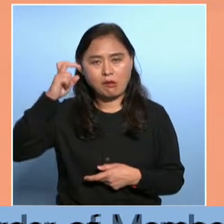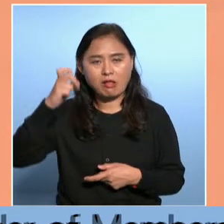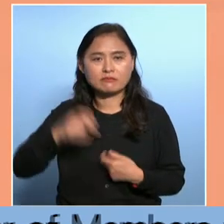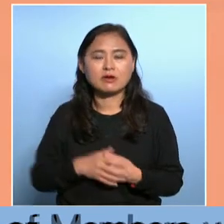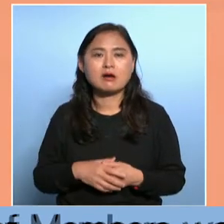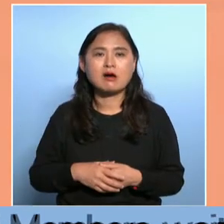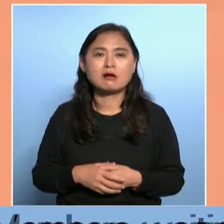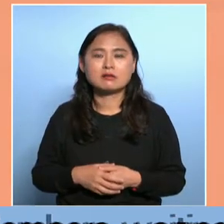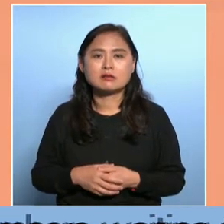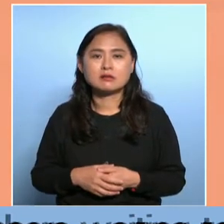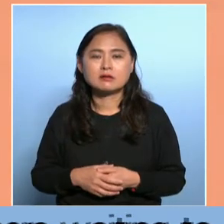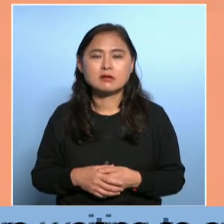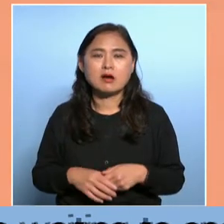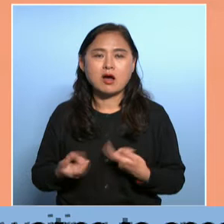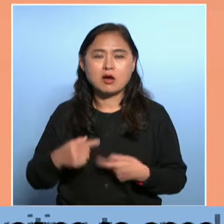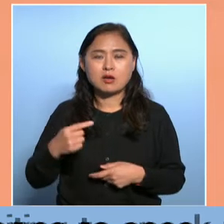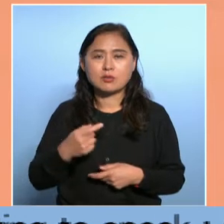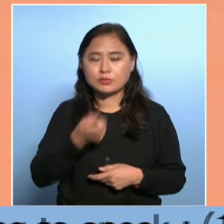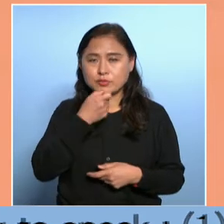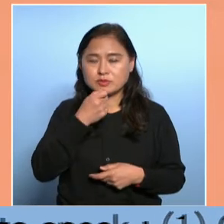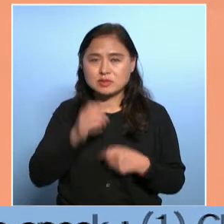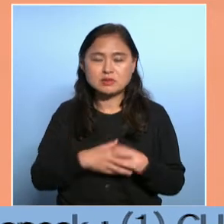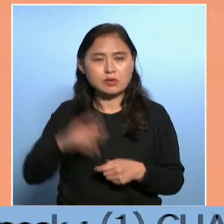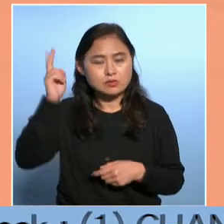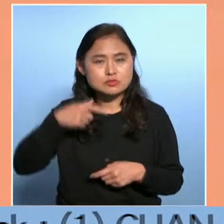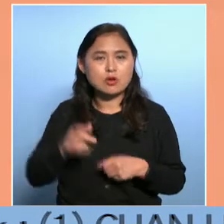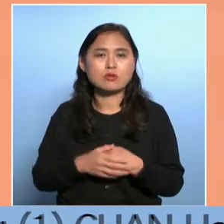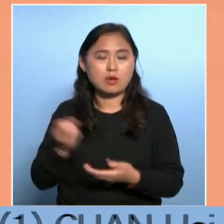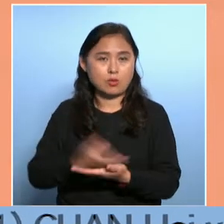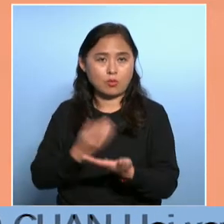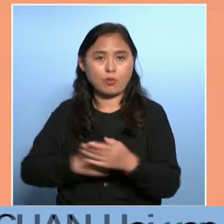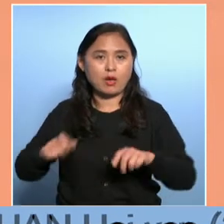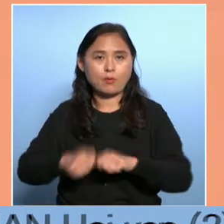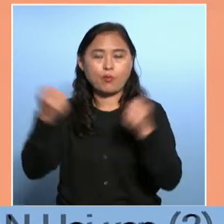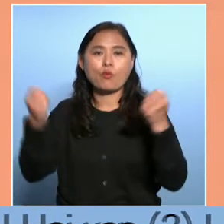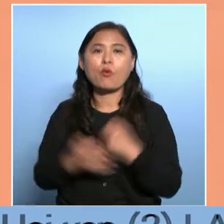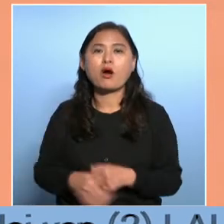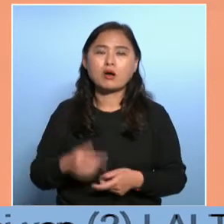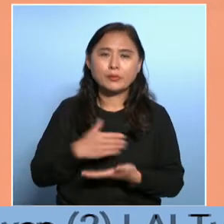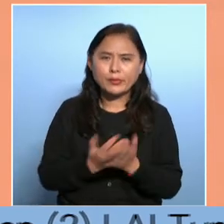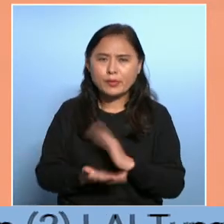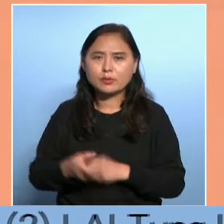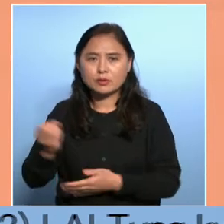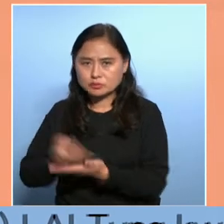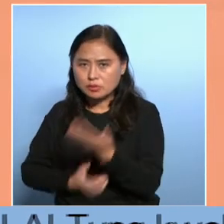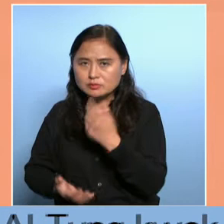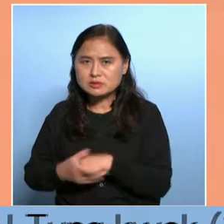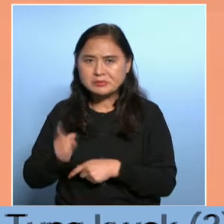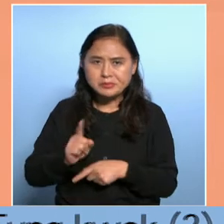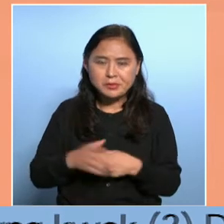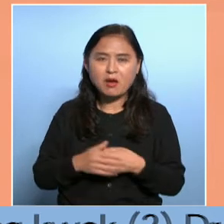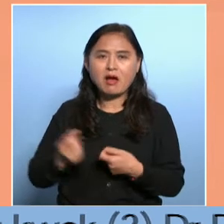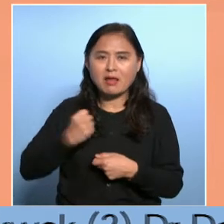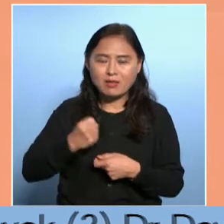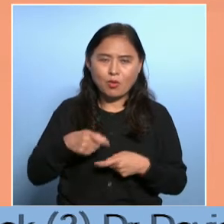and to do away with the bureaucratic view and is willing to take all necessary measures to